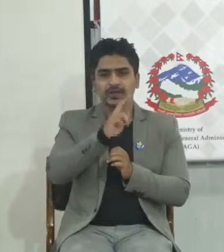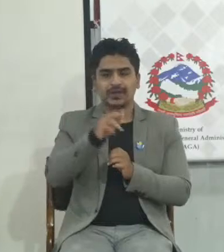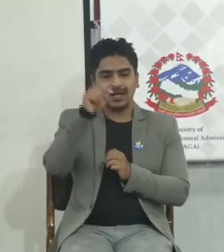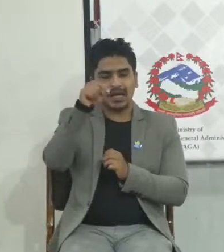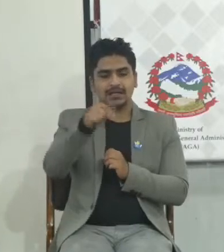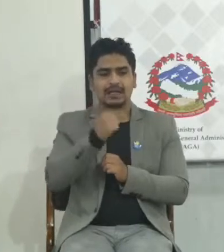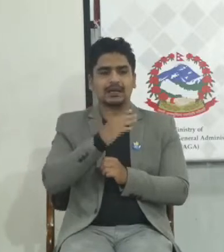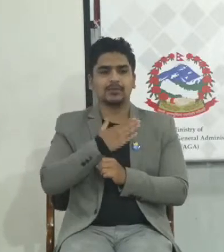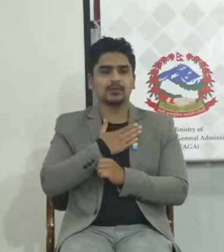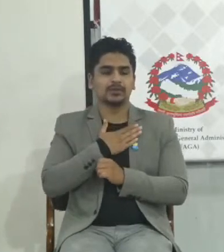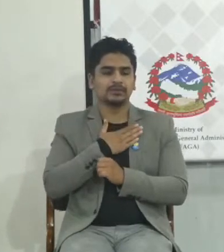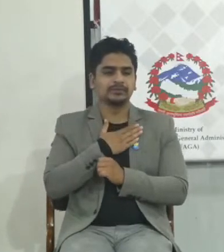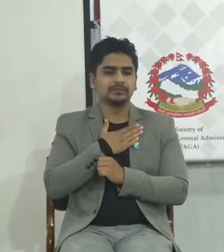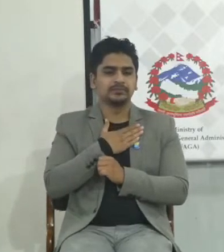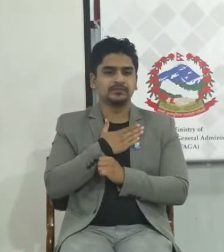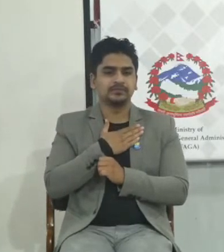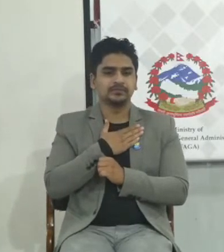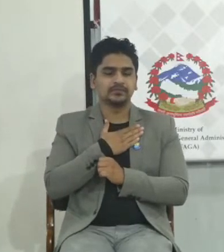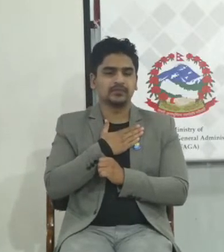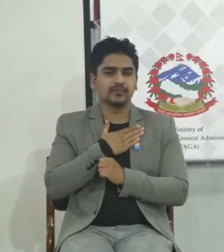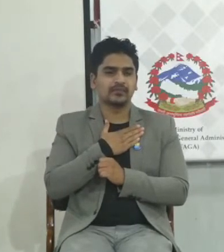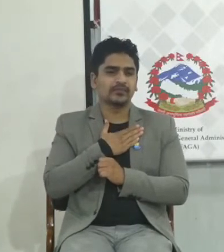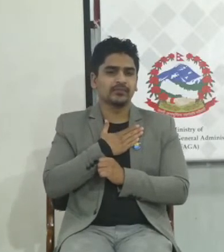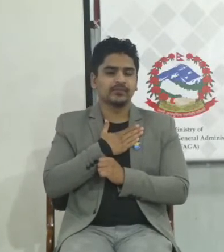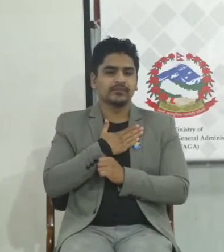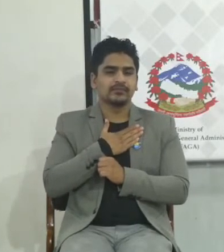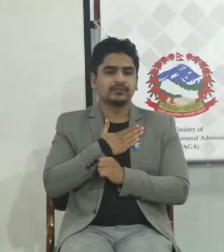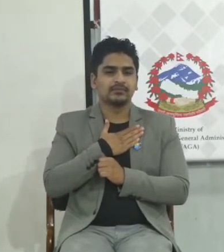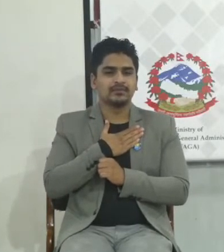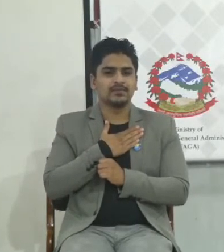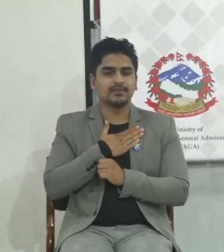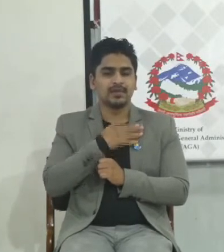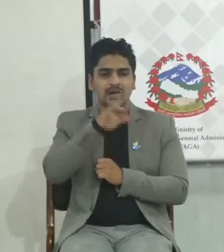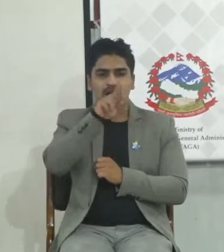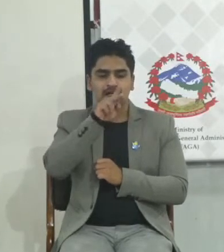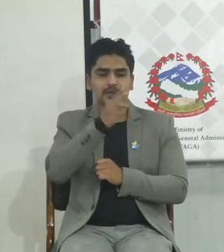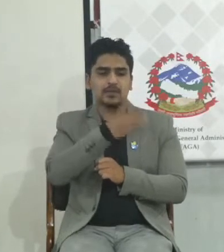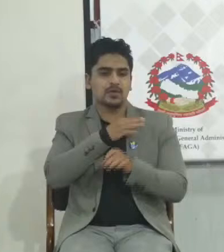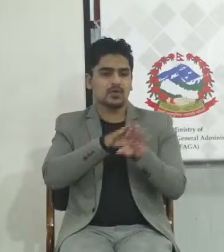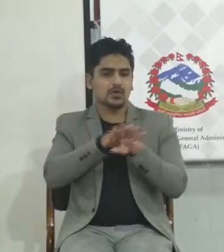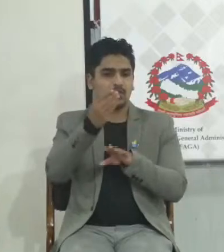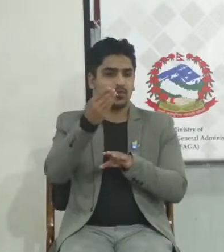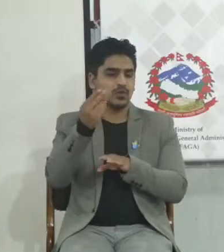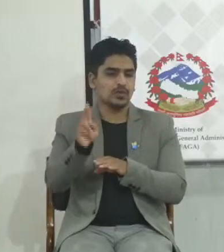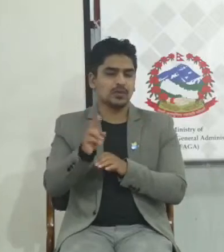our speakers for today, I would like to thank for all the speakers from today, and